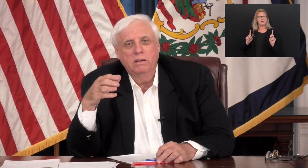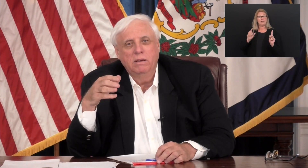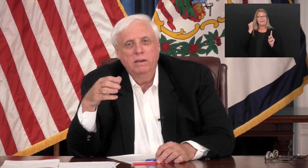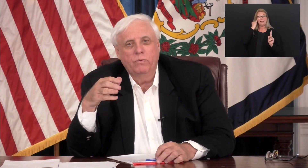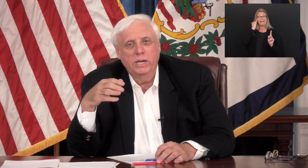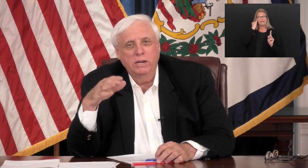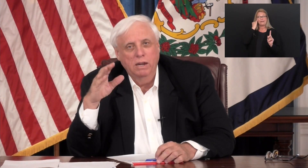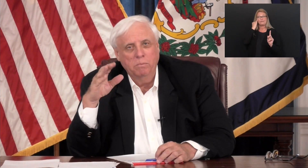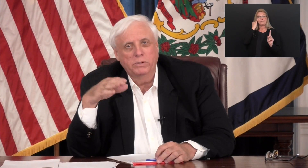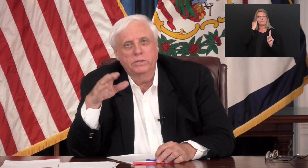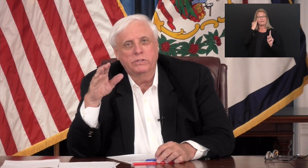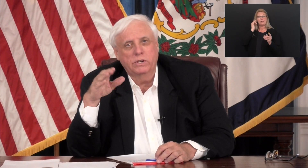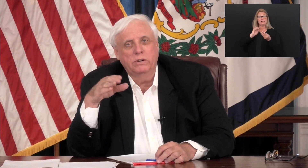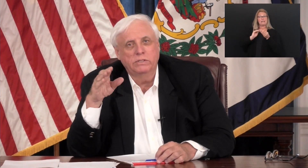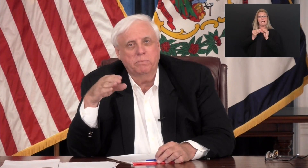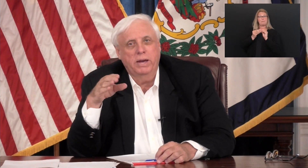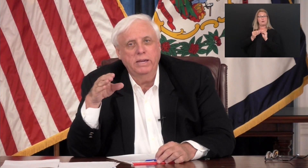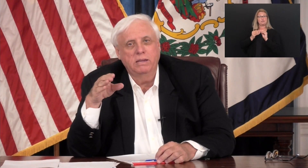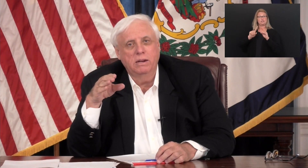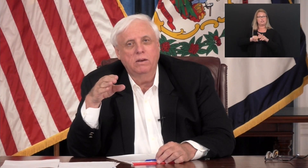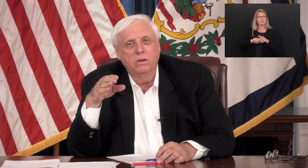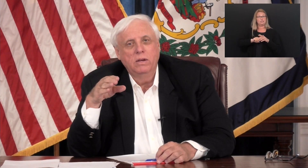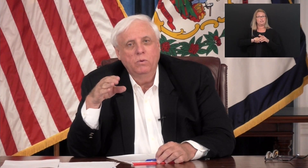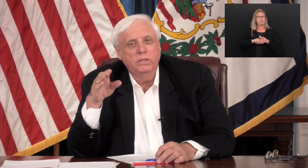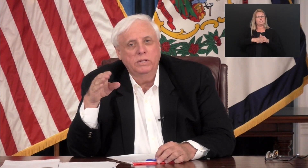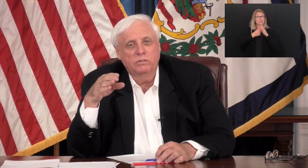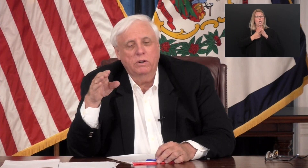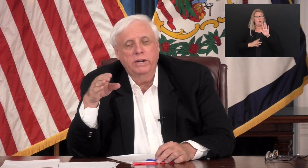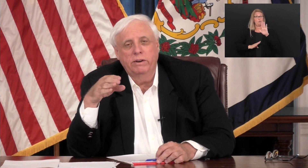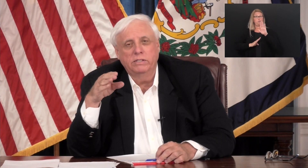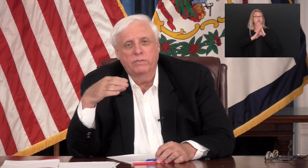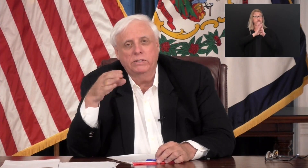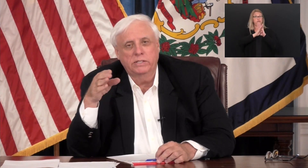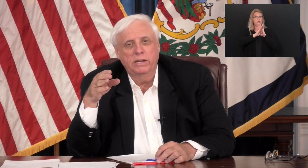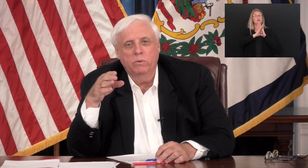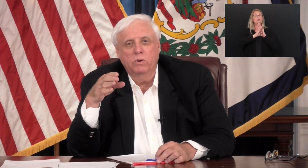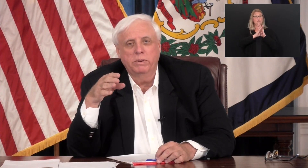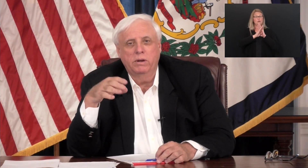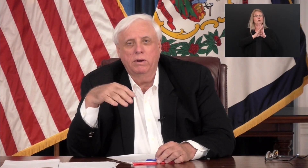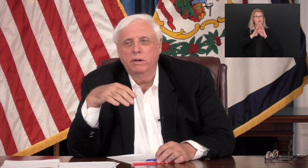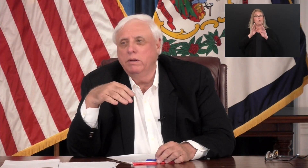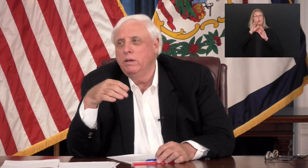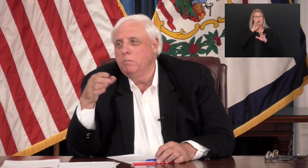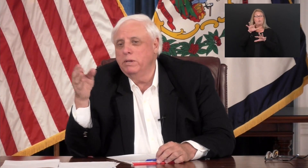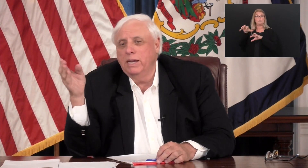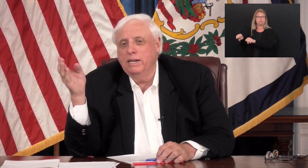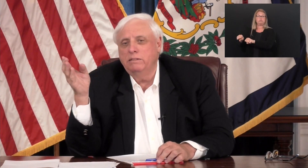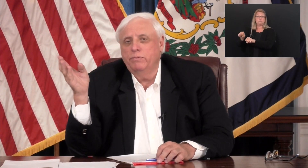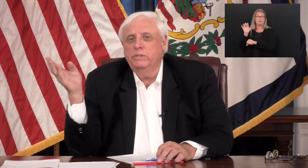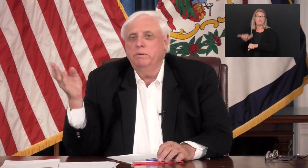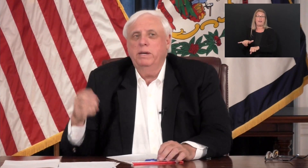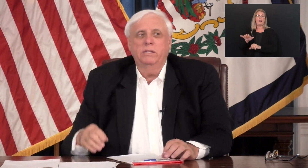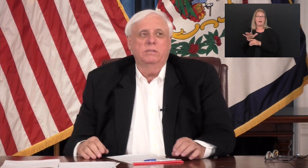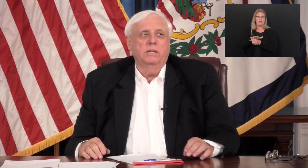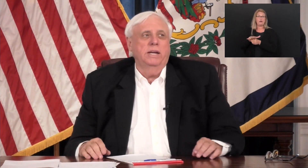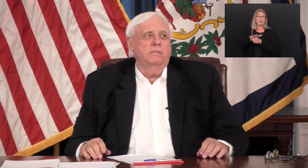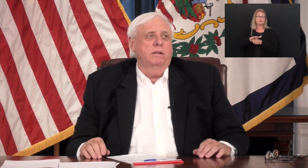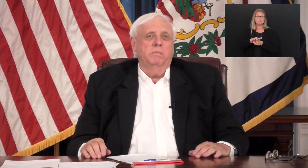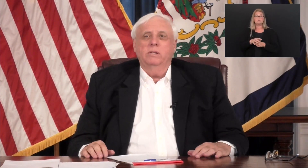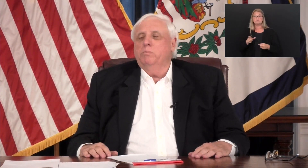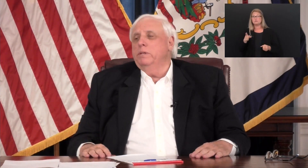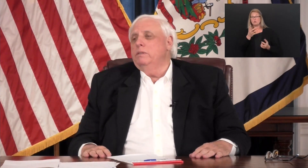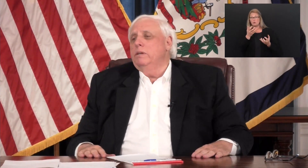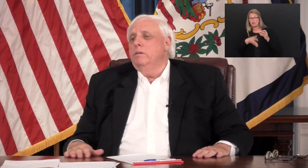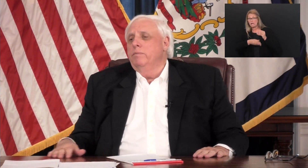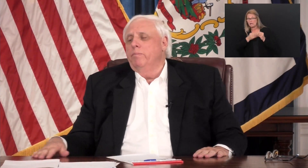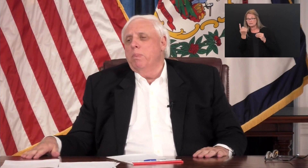get numbers that are starting to spike, within certain areas of our state. We're going to be on it. But guys, if there's anybody else that can add something